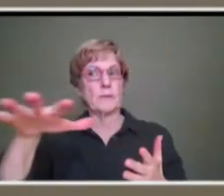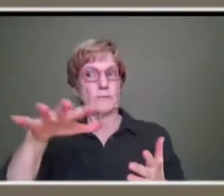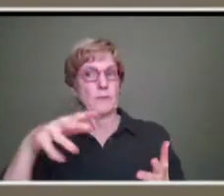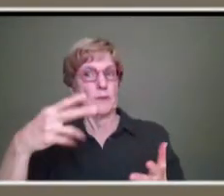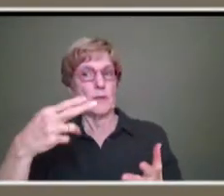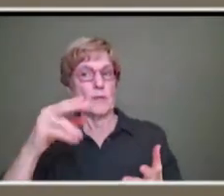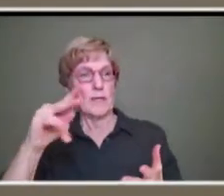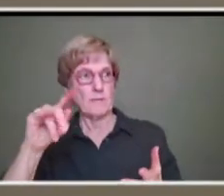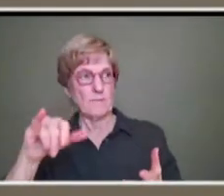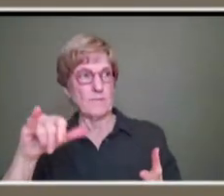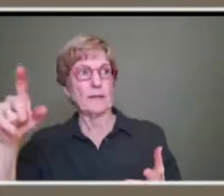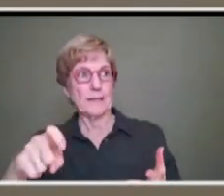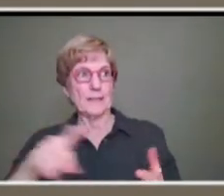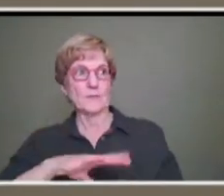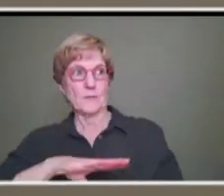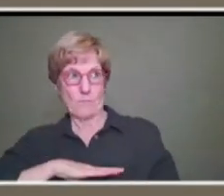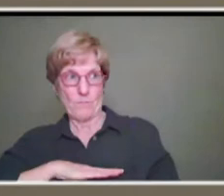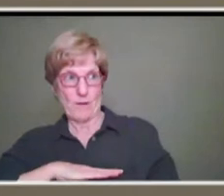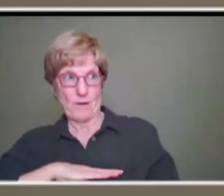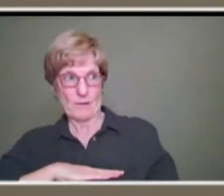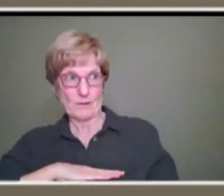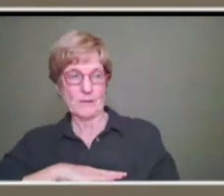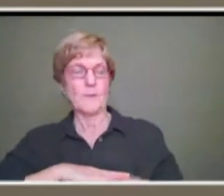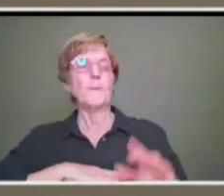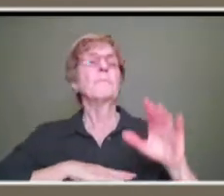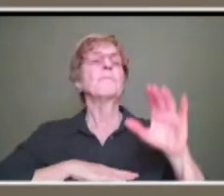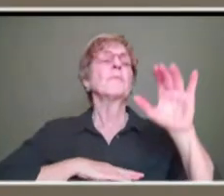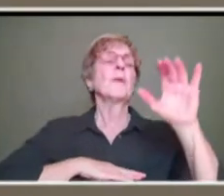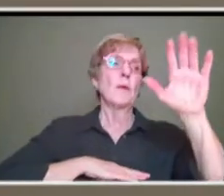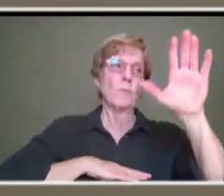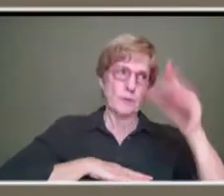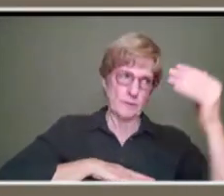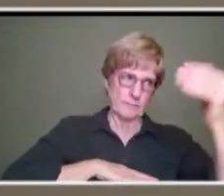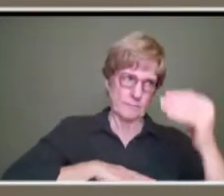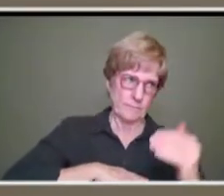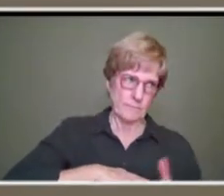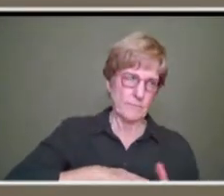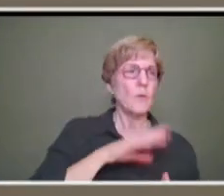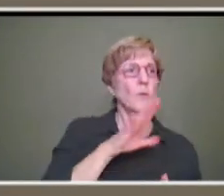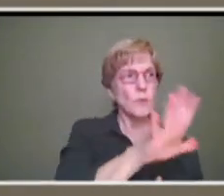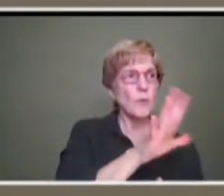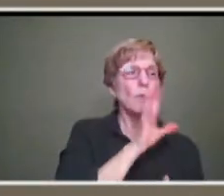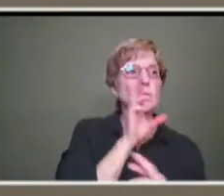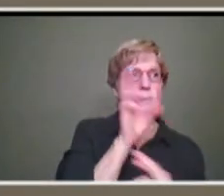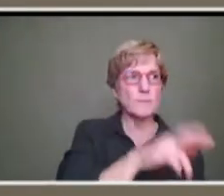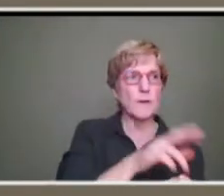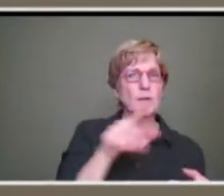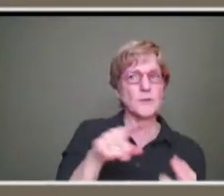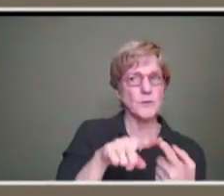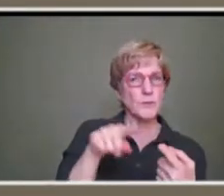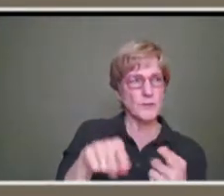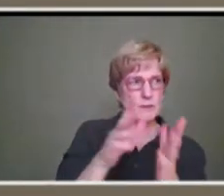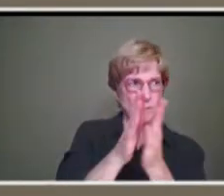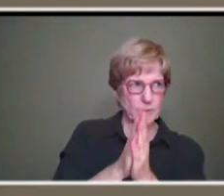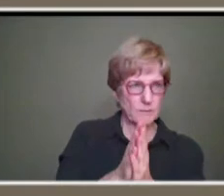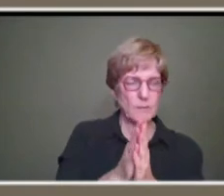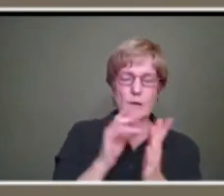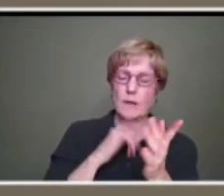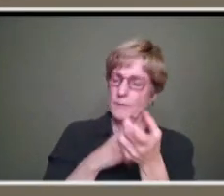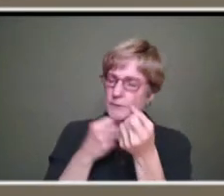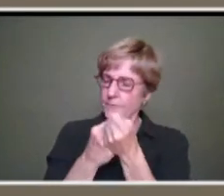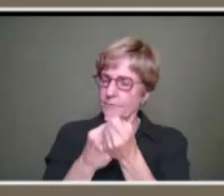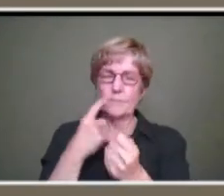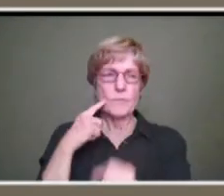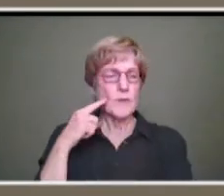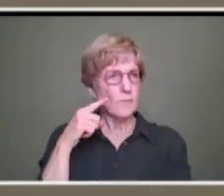in addition to what's already been laid out in your response to the petition so I will continue to advocate for you